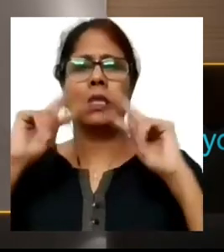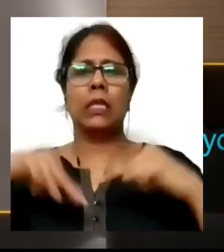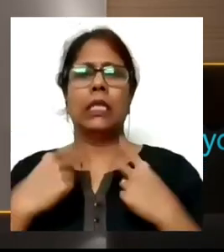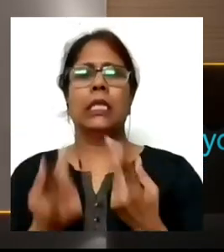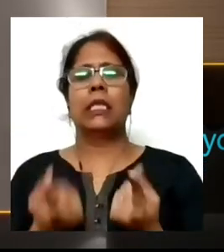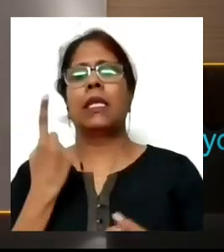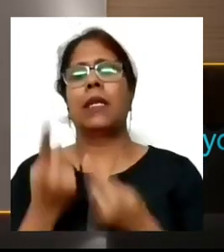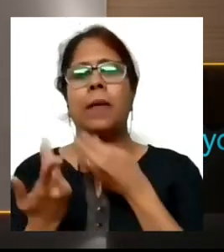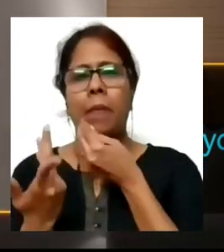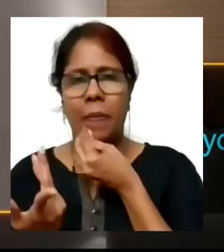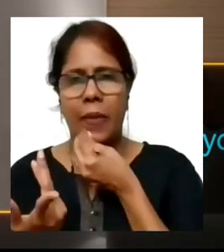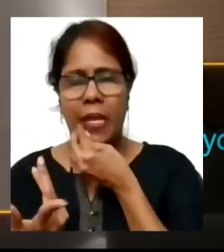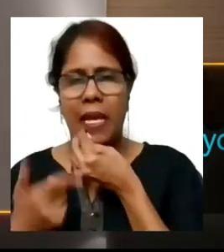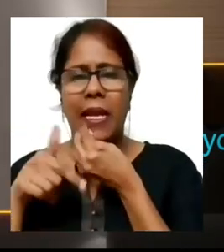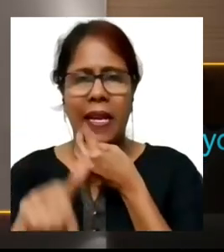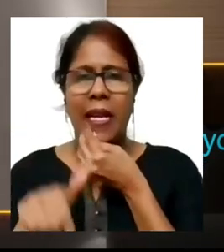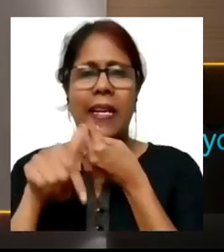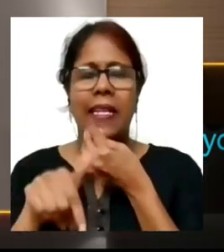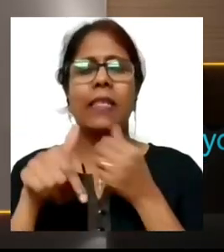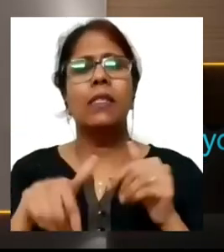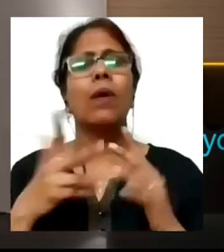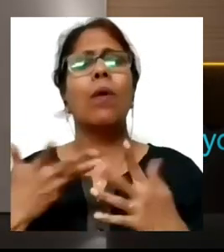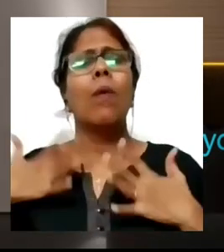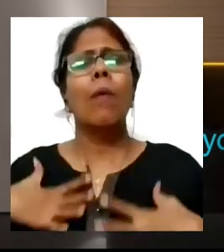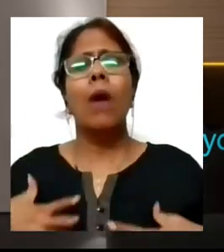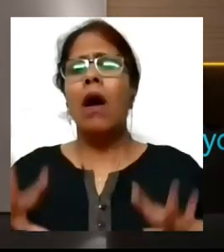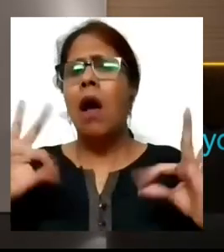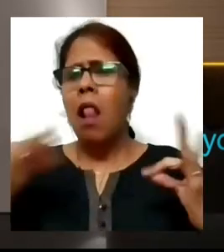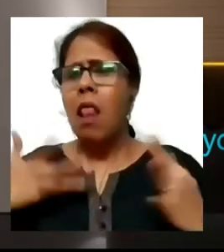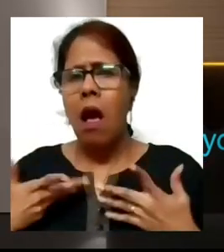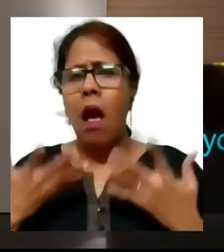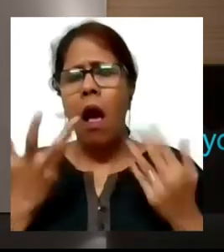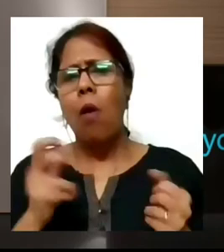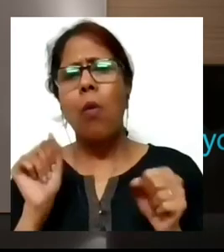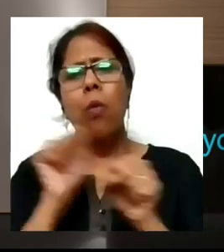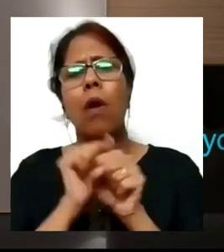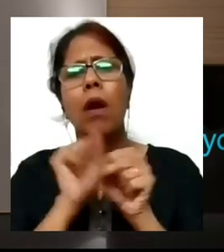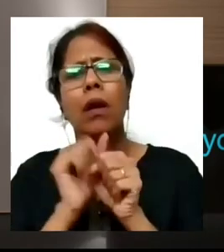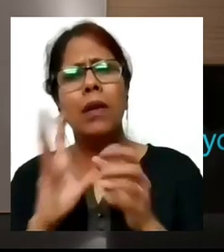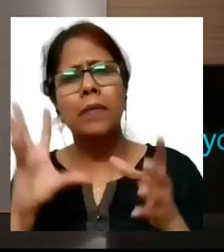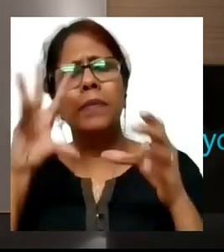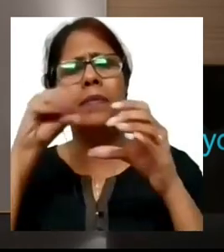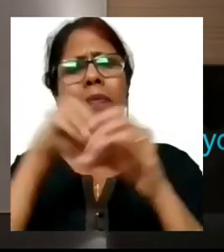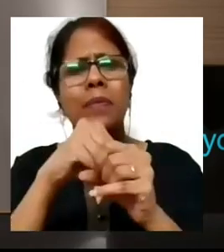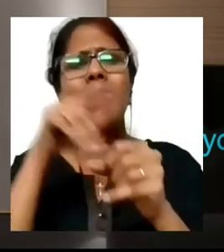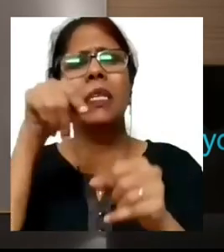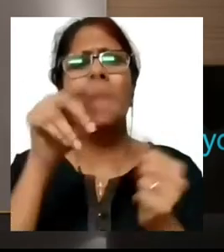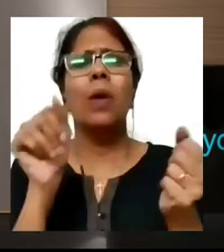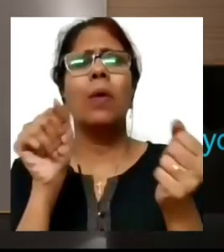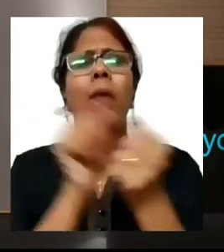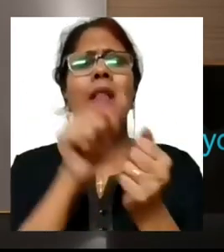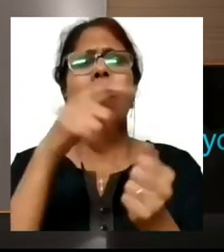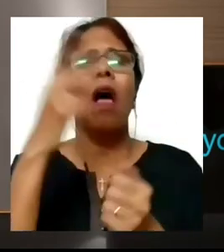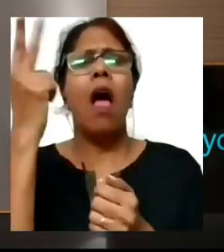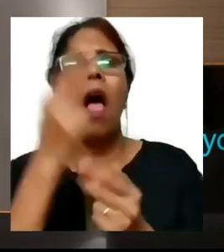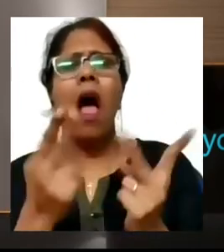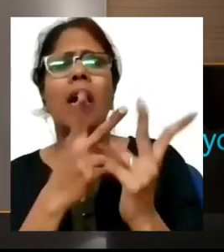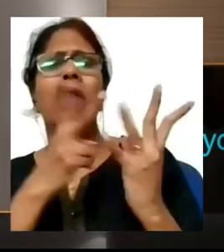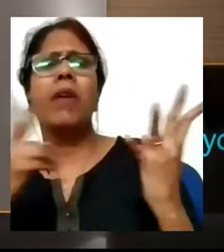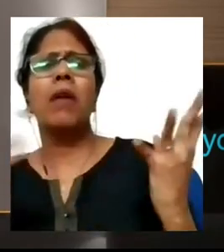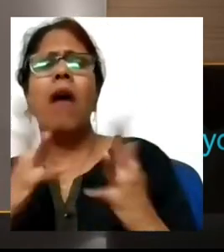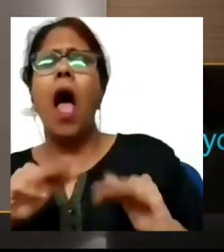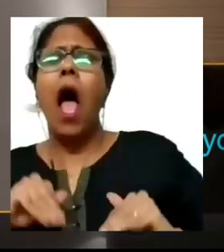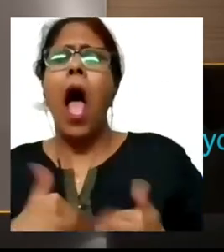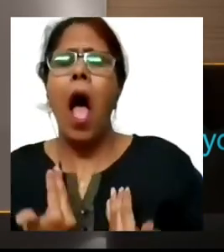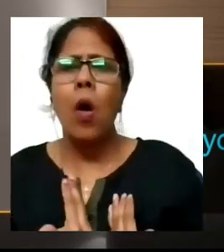by working with the arts for well-being? Now, I'm going to break this down into four parts and say, How can